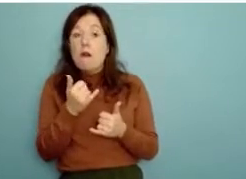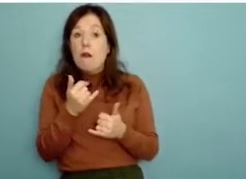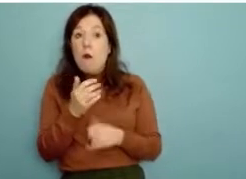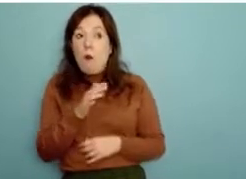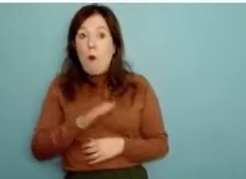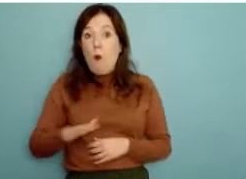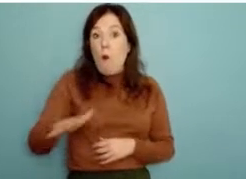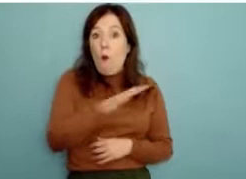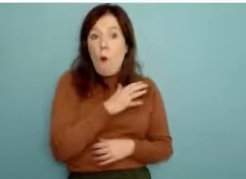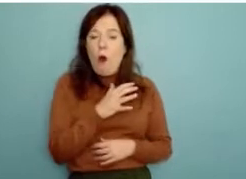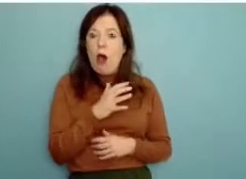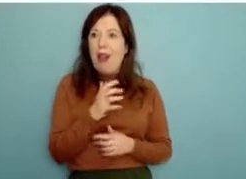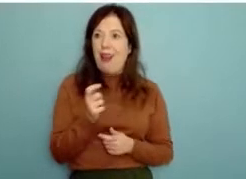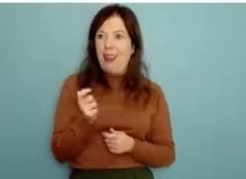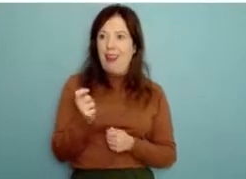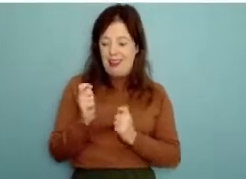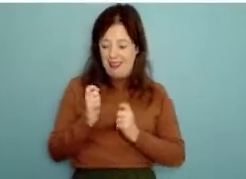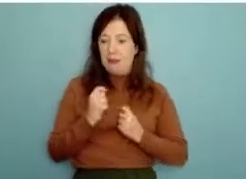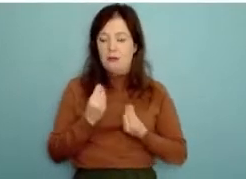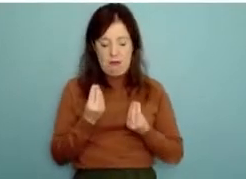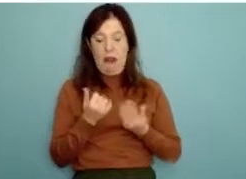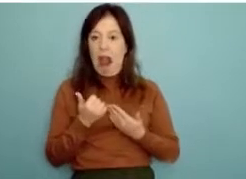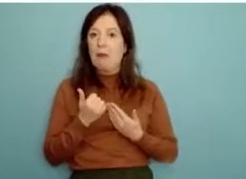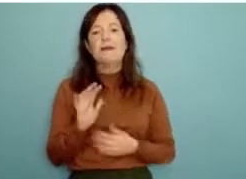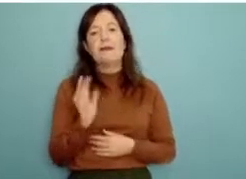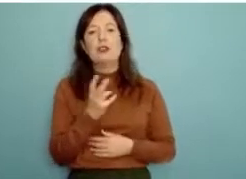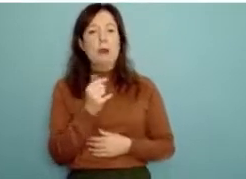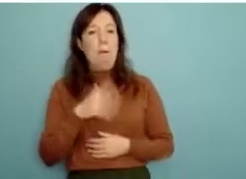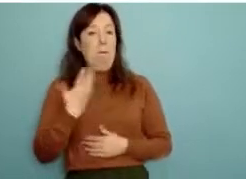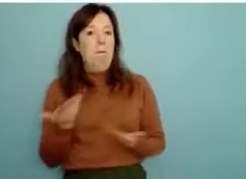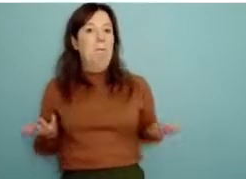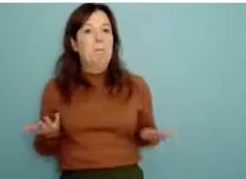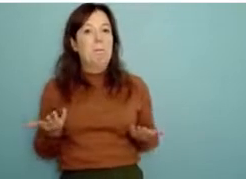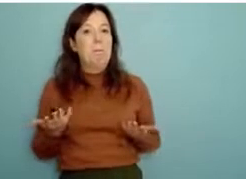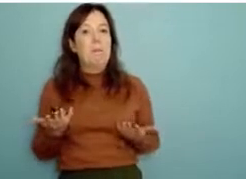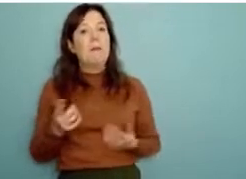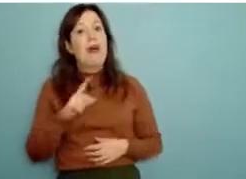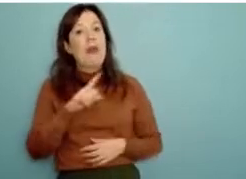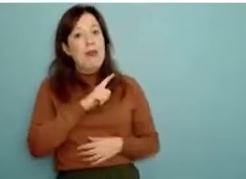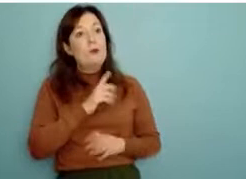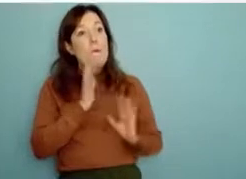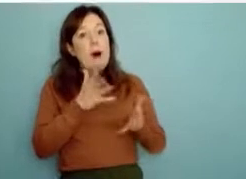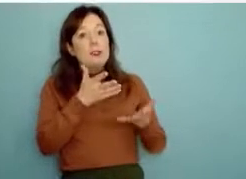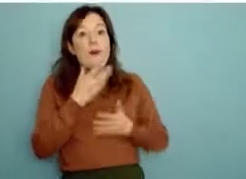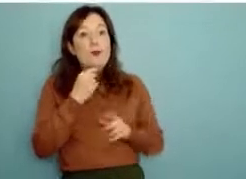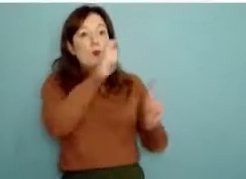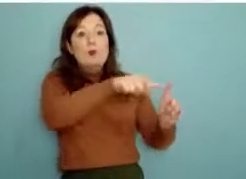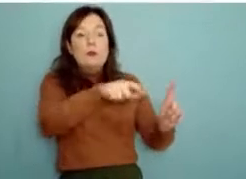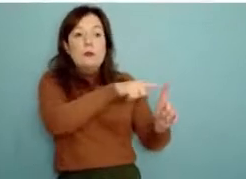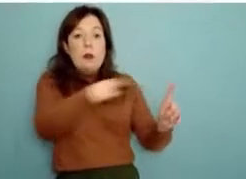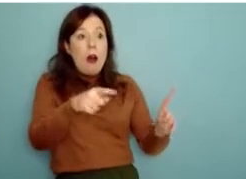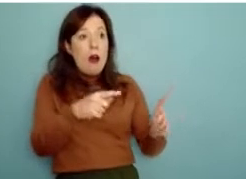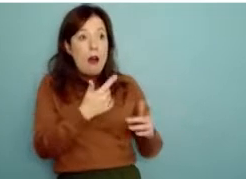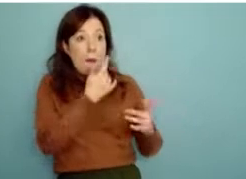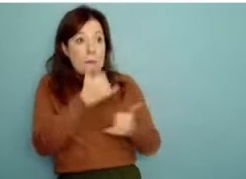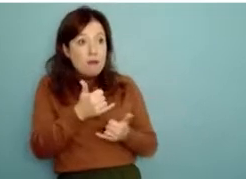as really kind of helpful. And I think we need to be asking service users about their experiences of completing measures. What's